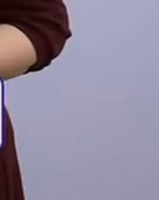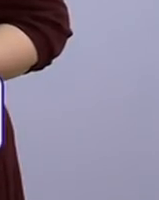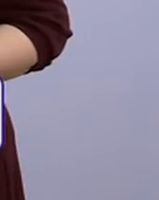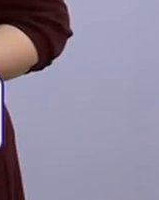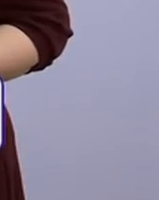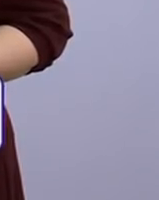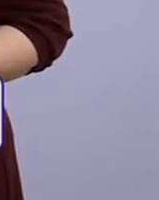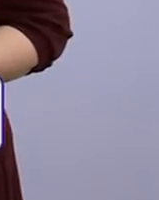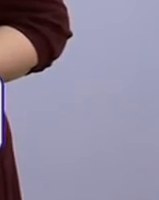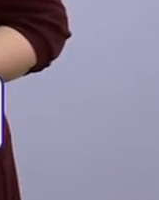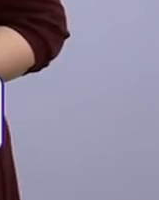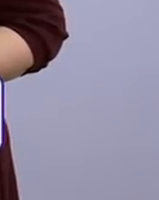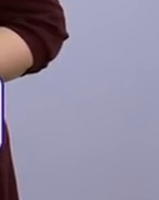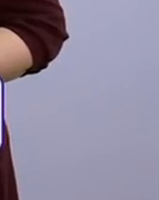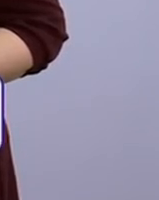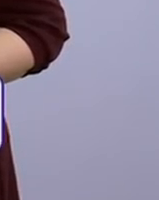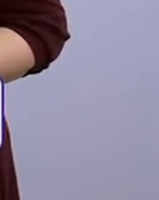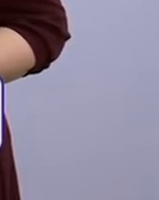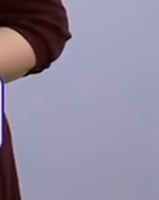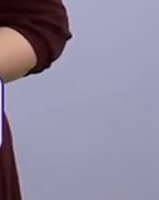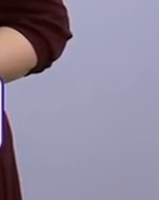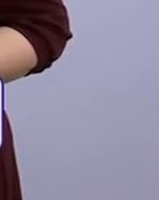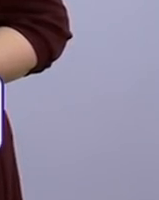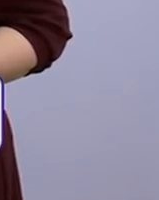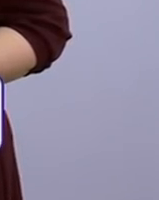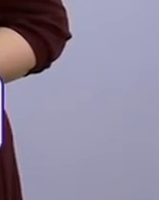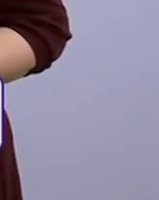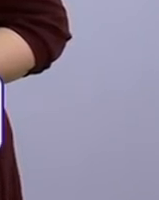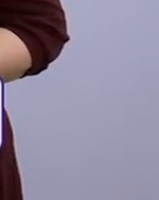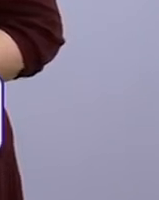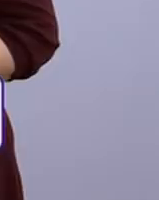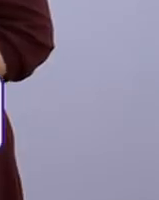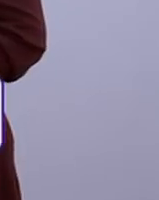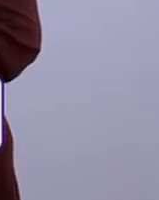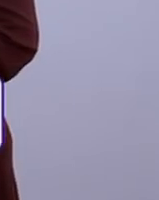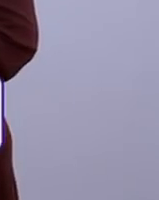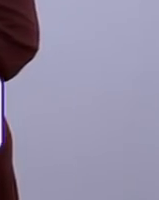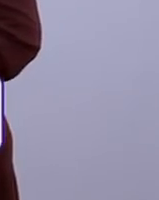I hope you're ready with your answers. Let's check them together.